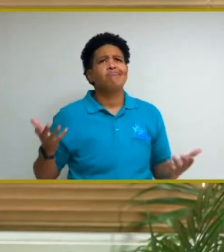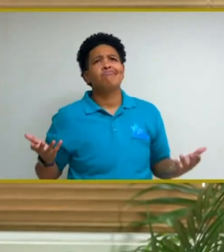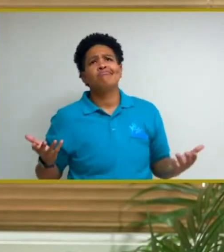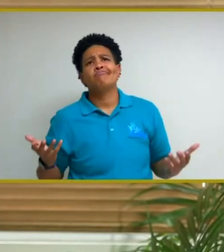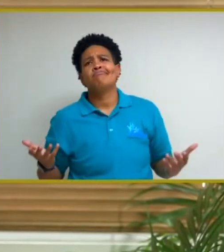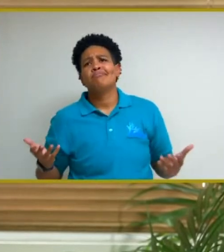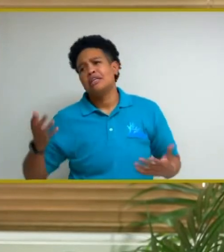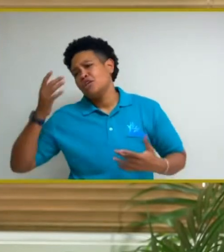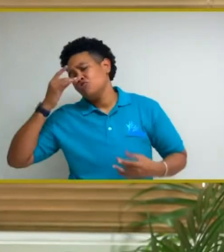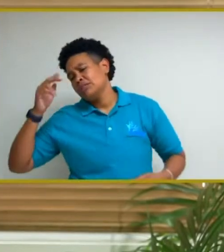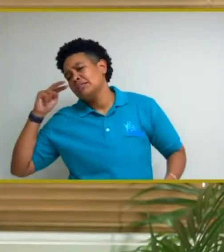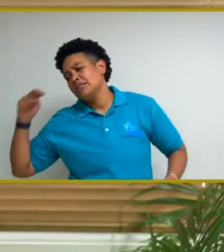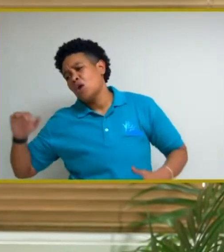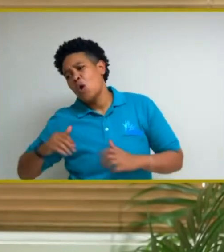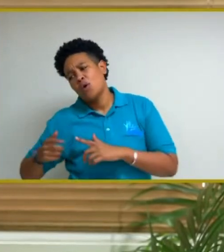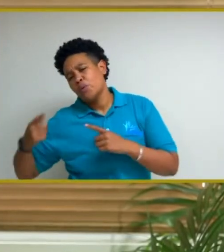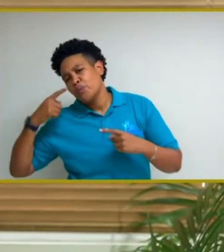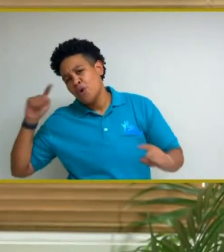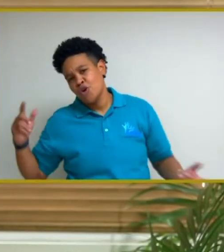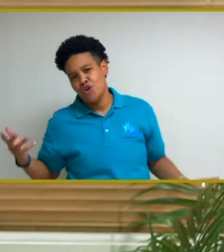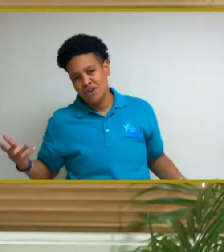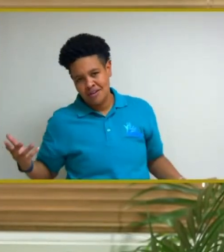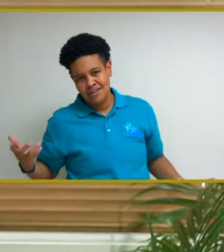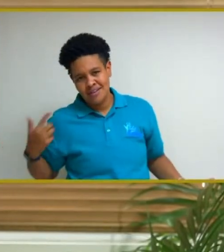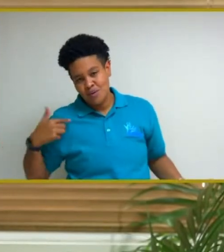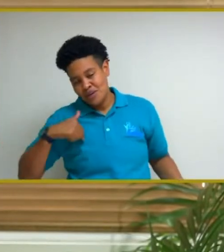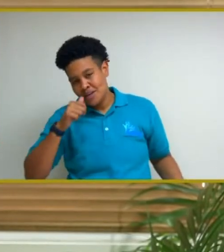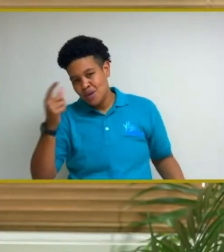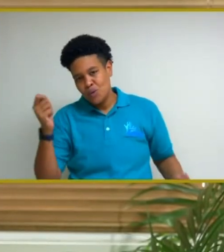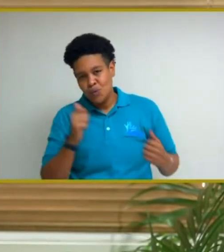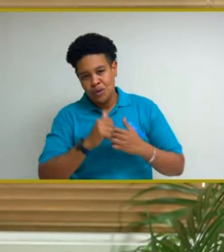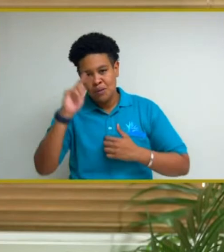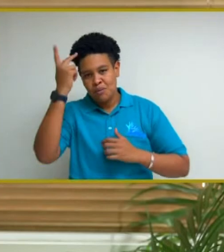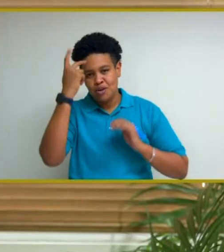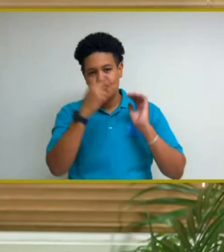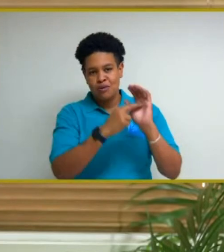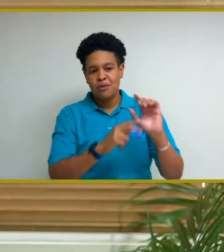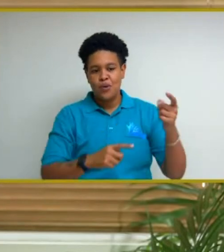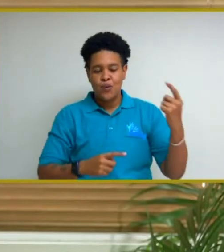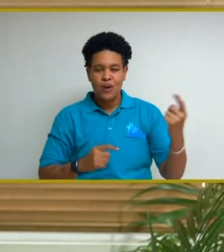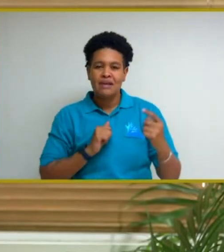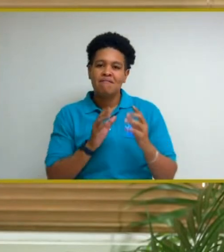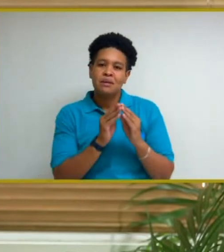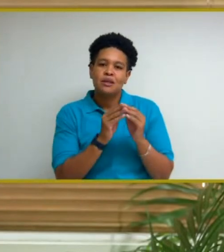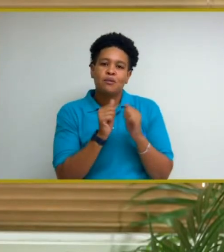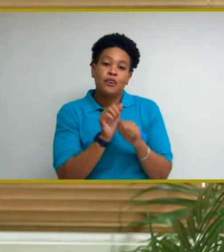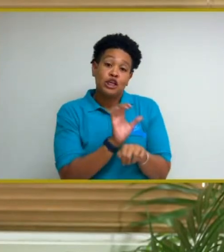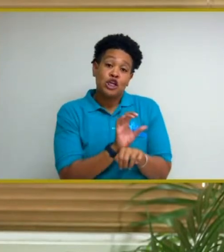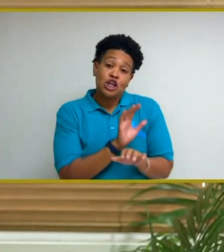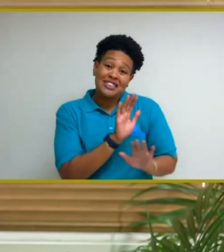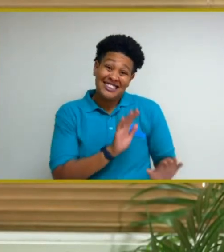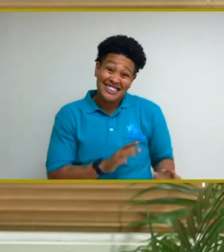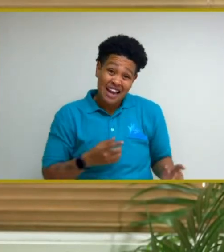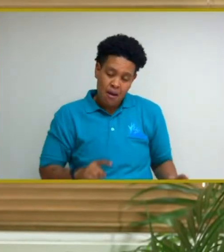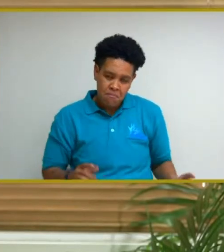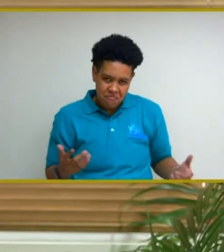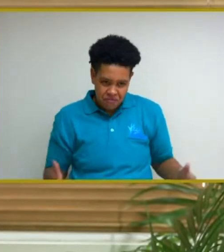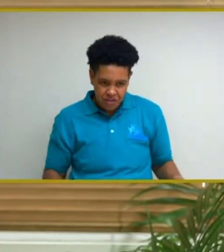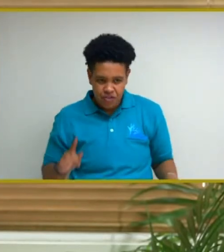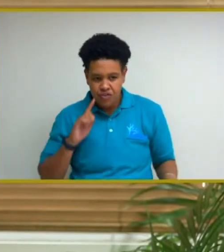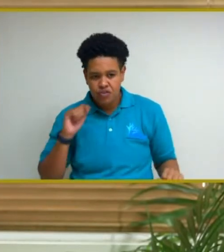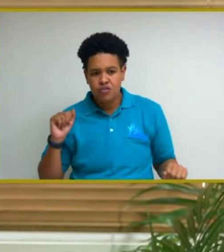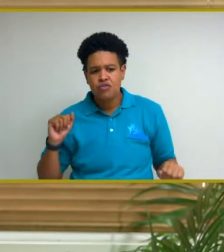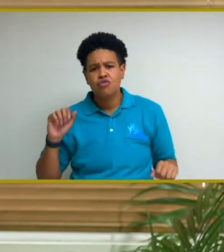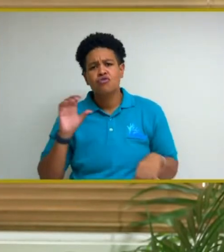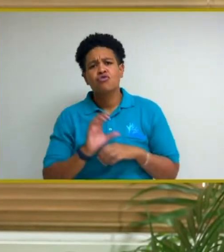We'll be interested to see how that works. Now, we're not doing that just with political representatives. I've had meetings with the church, the umbrella